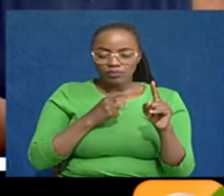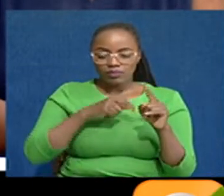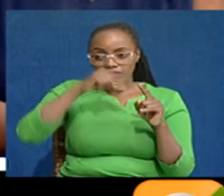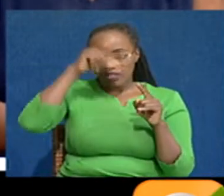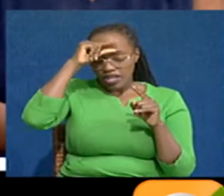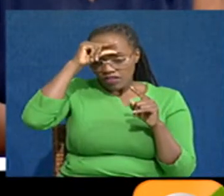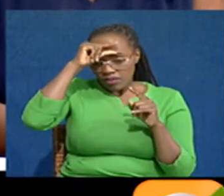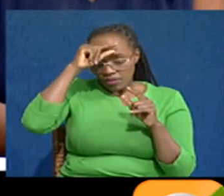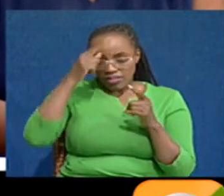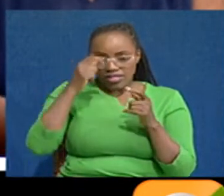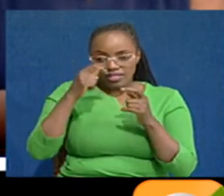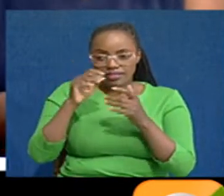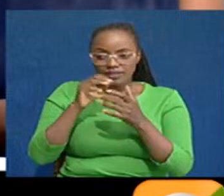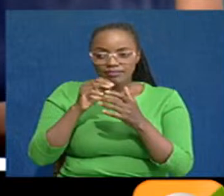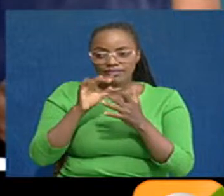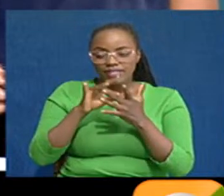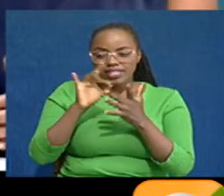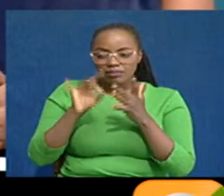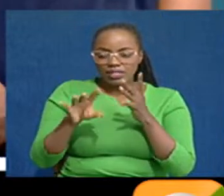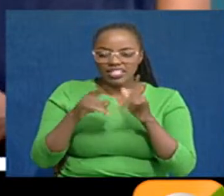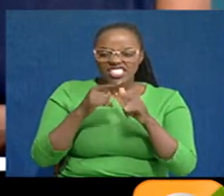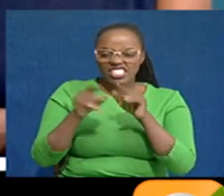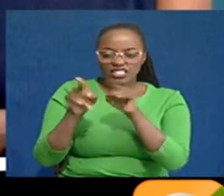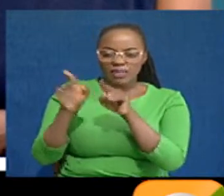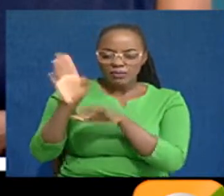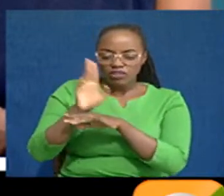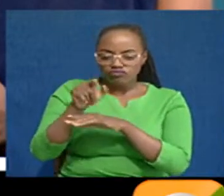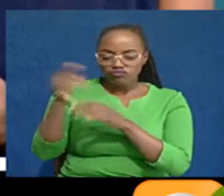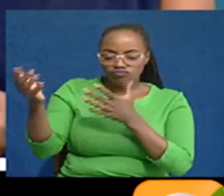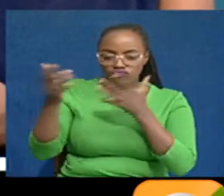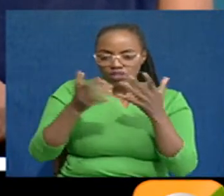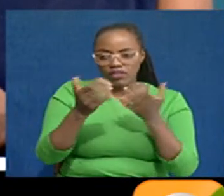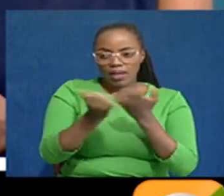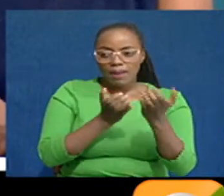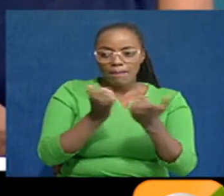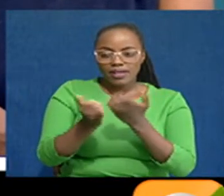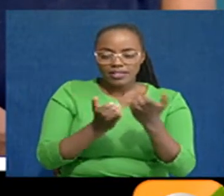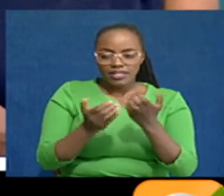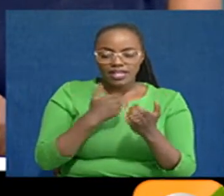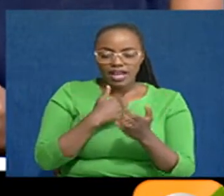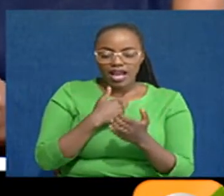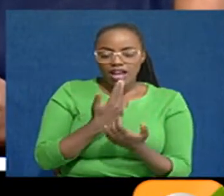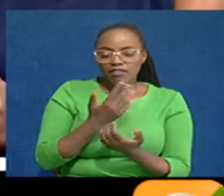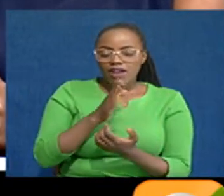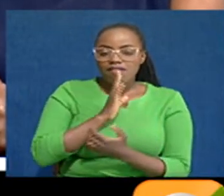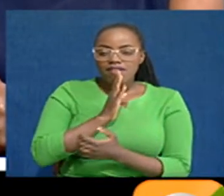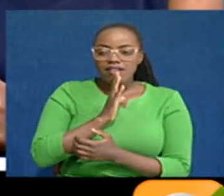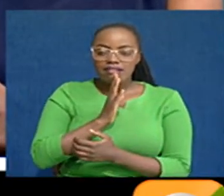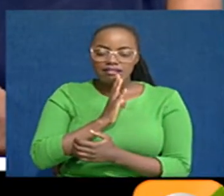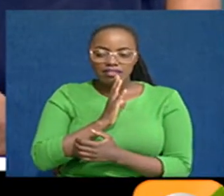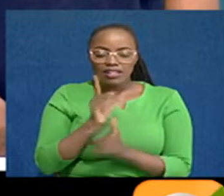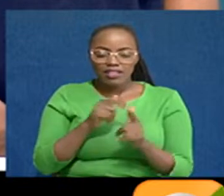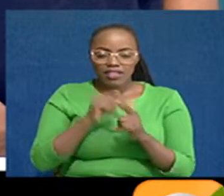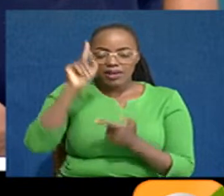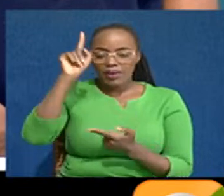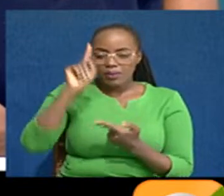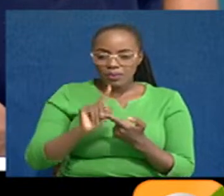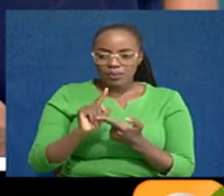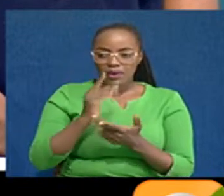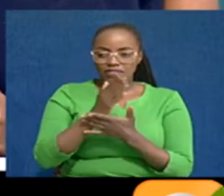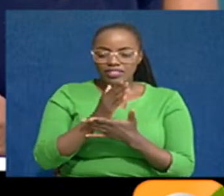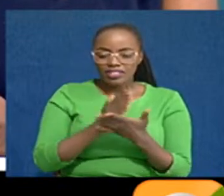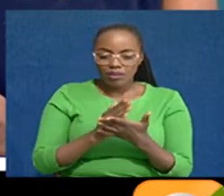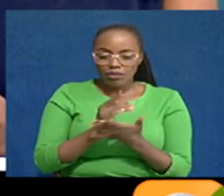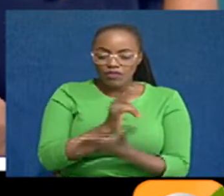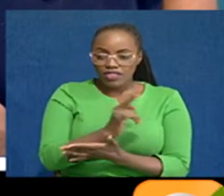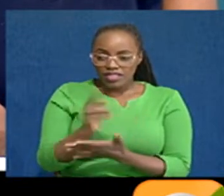government expenditure and to bring them to businesses. So businesses have more credit. You reduce some of the,